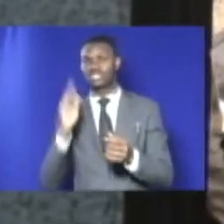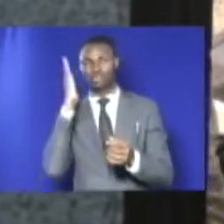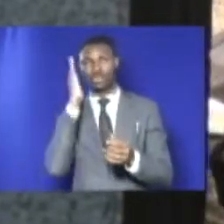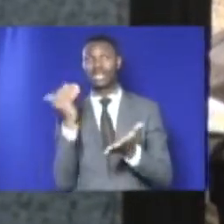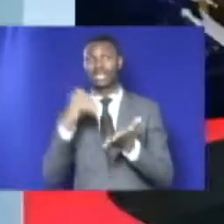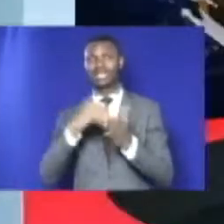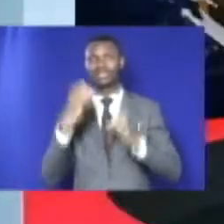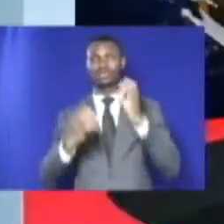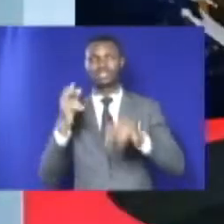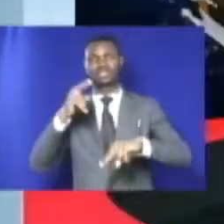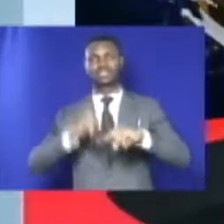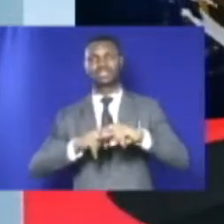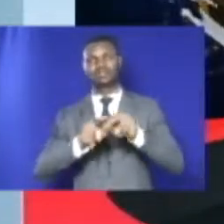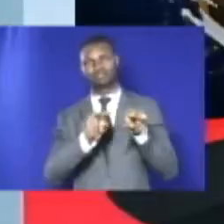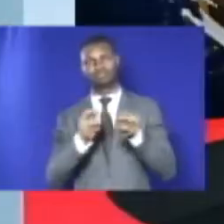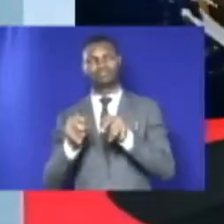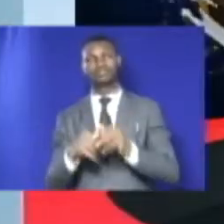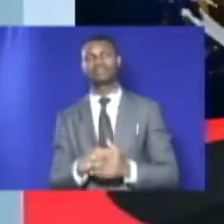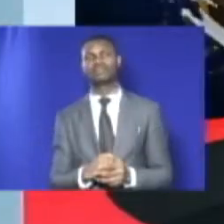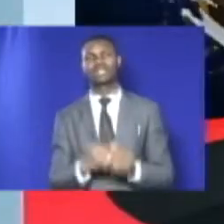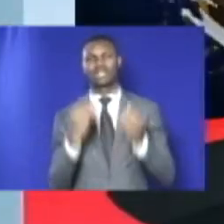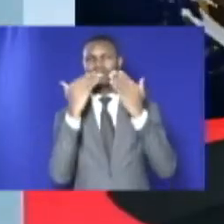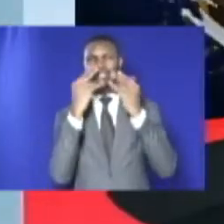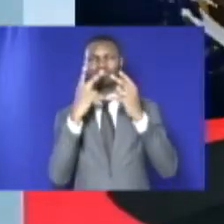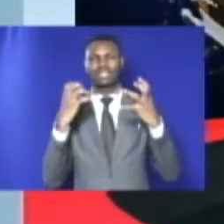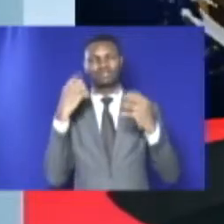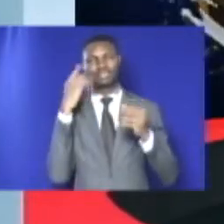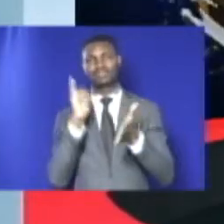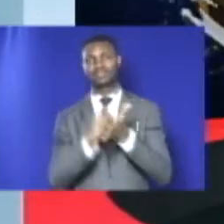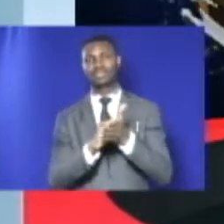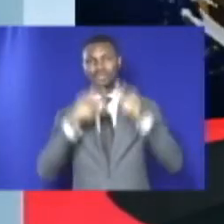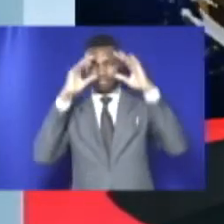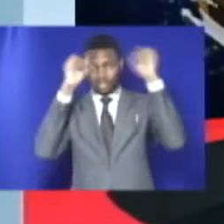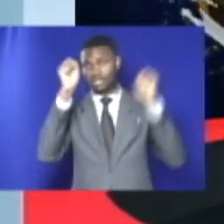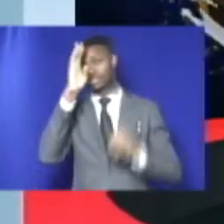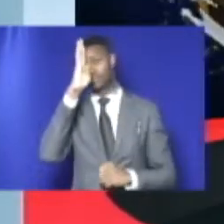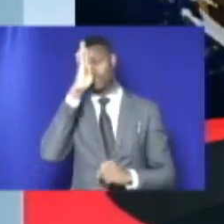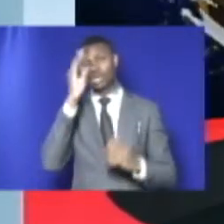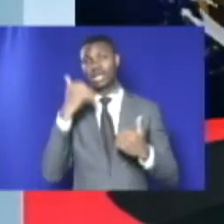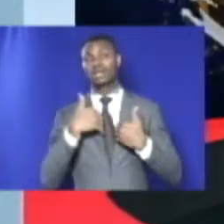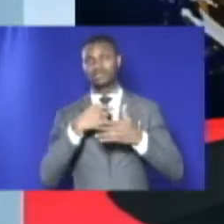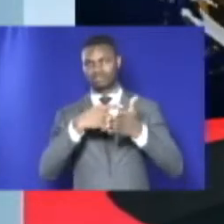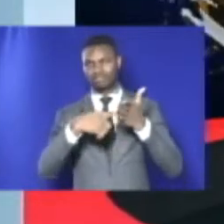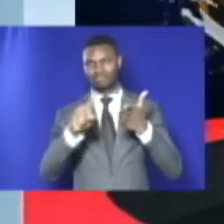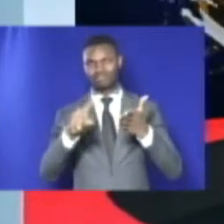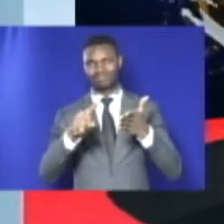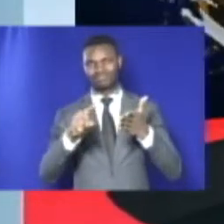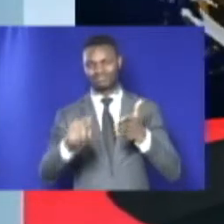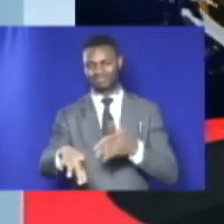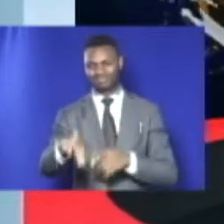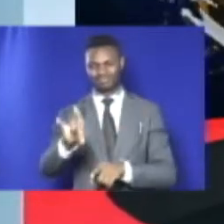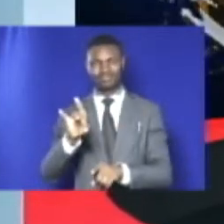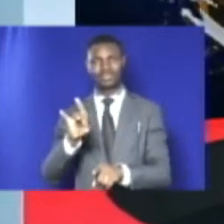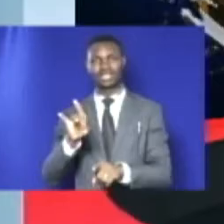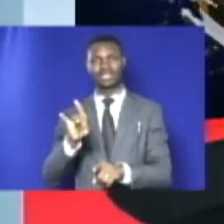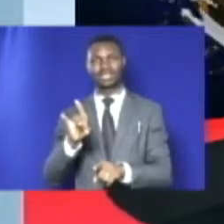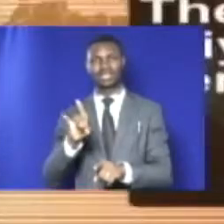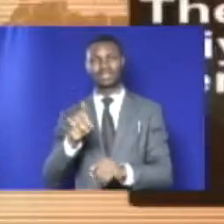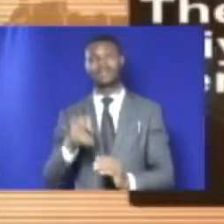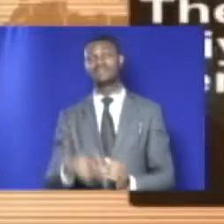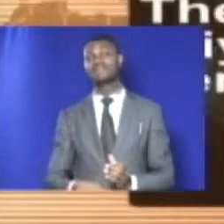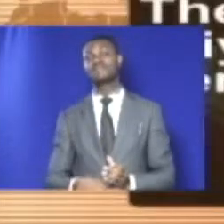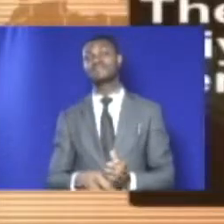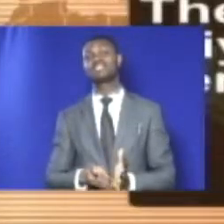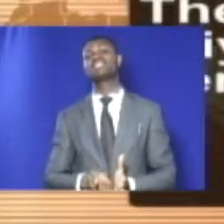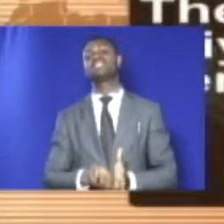News. Many thanks, Olabode. President Muhammadu Buhari has approved the appointment of Deputy Commissioner of Police Ali